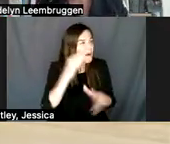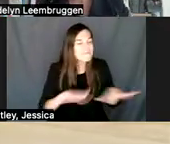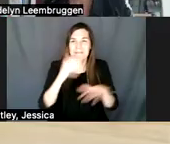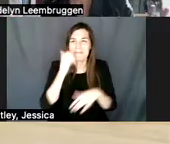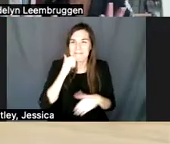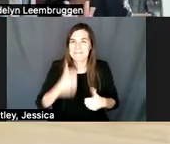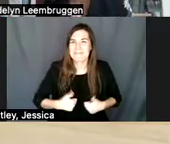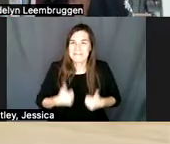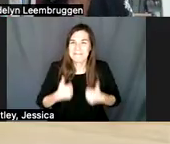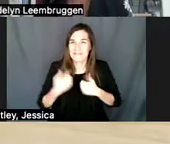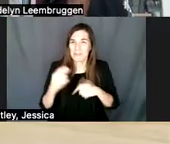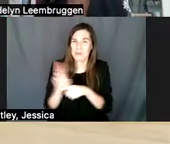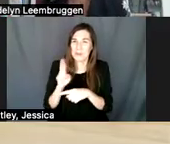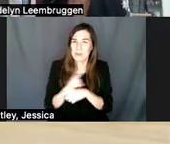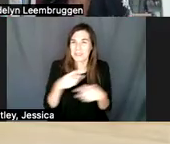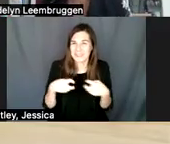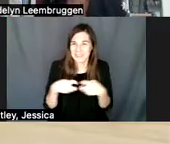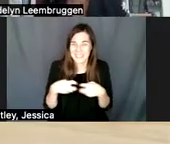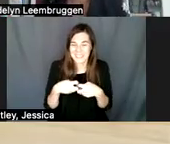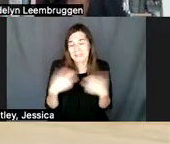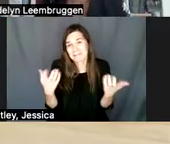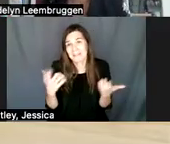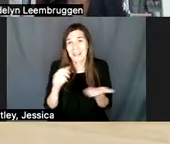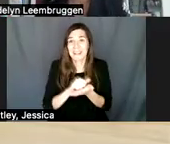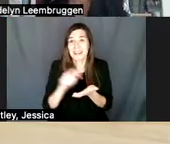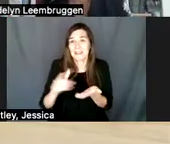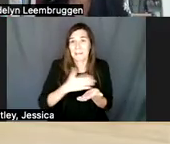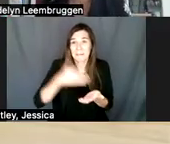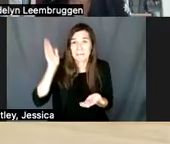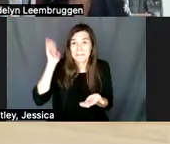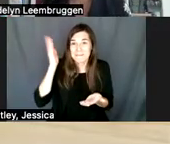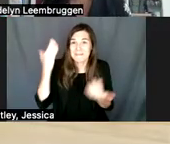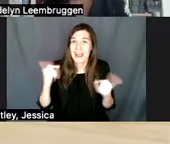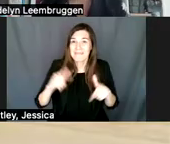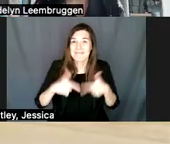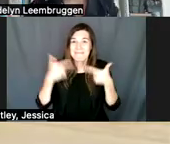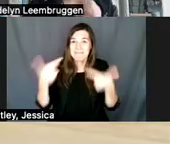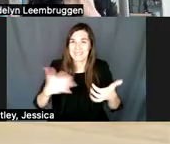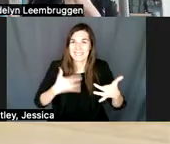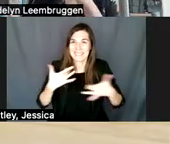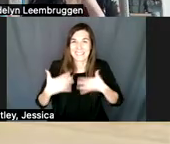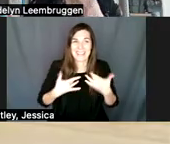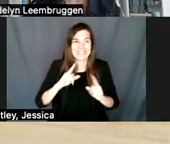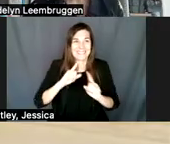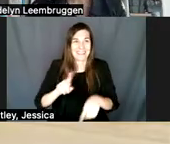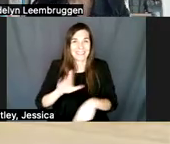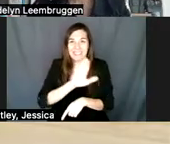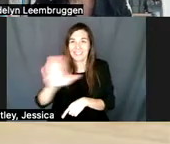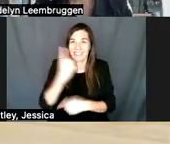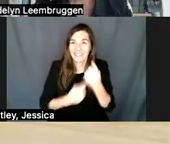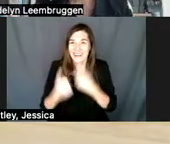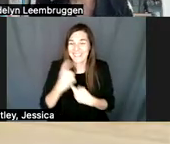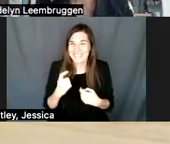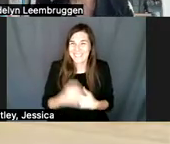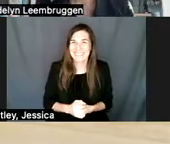every day. So that's all I have, and I'm so excited to answer some questions. All right, that was really